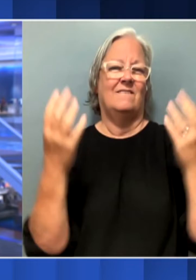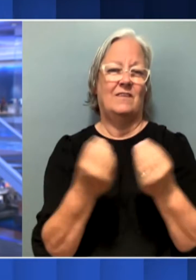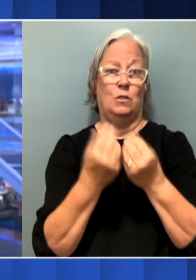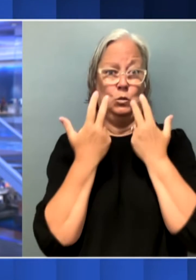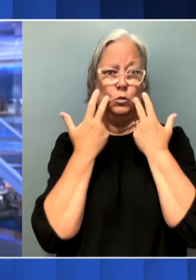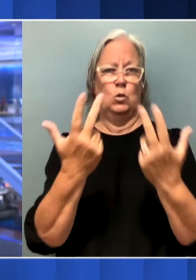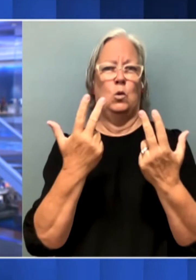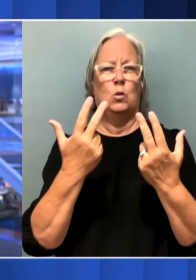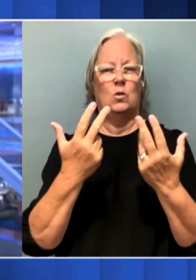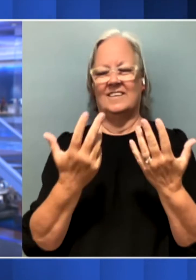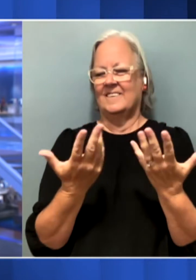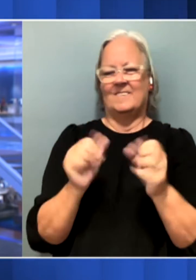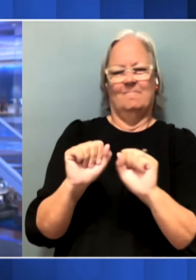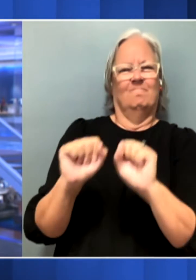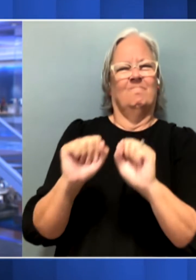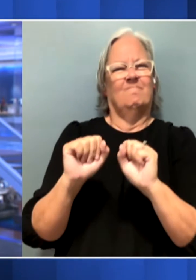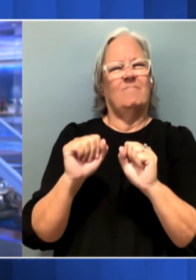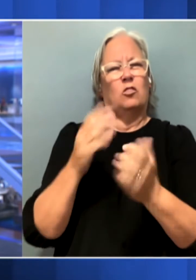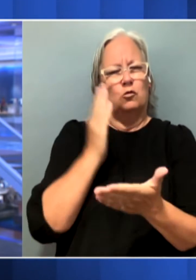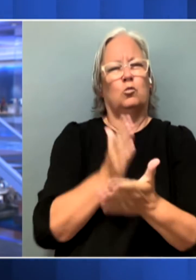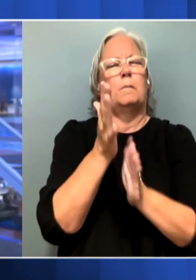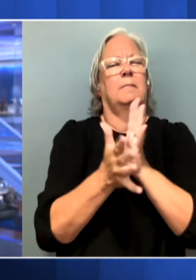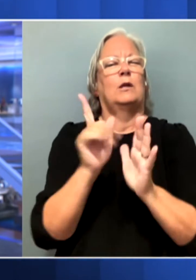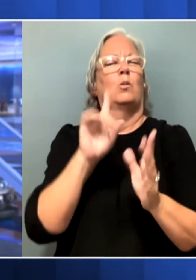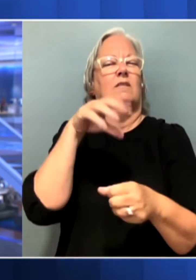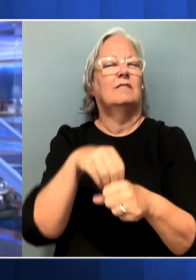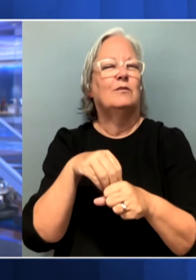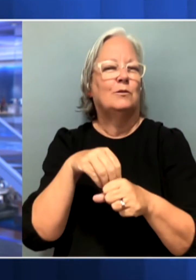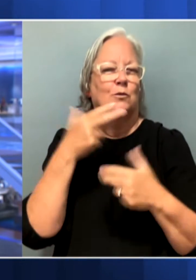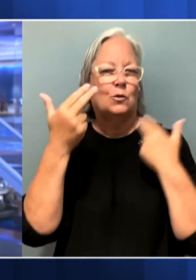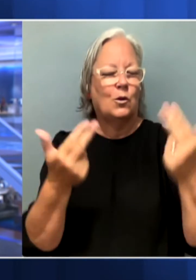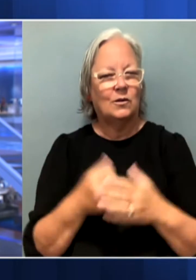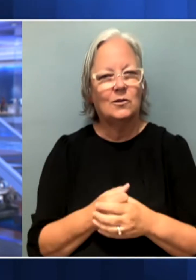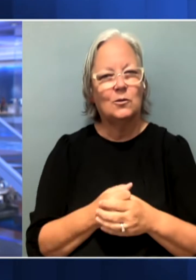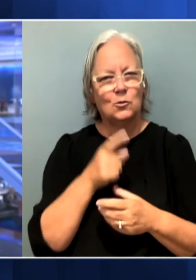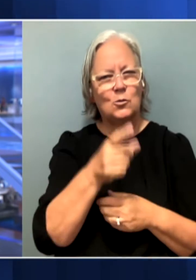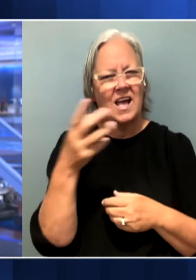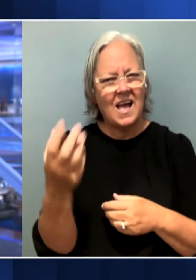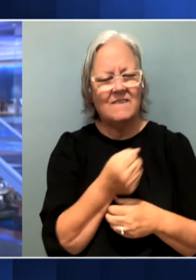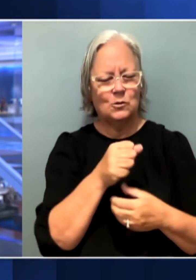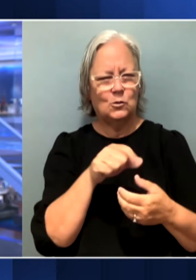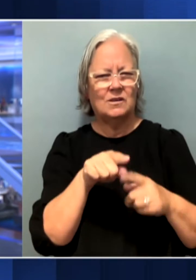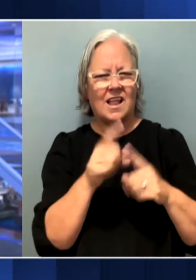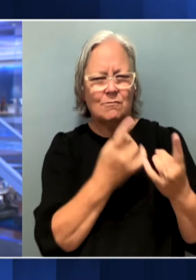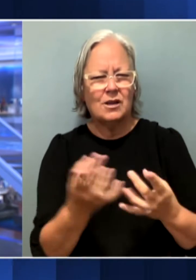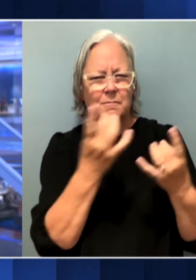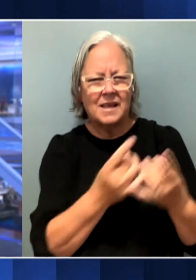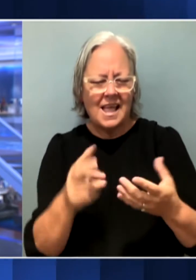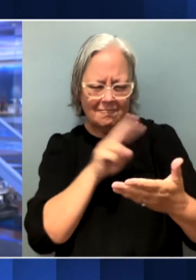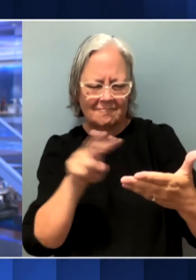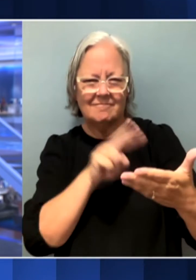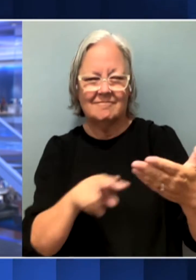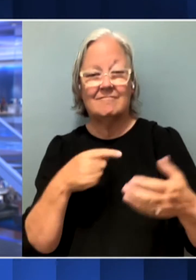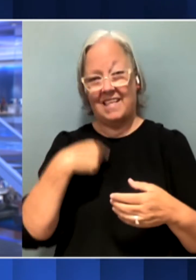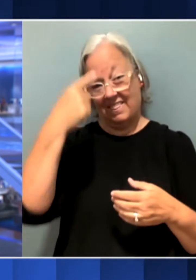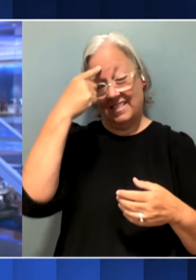full meaning of the song. You must have to spend a lot of time learning lyrics. Yes, I think my Spotify Wrapped at the end of the